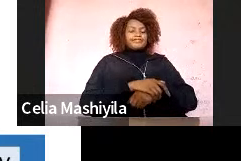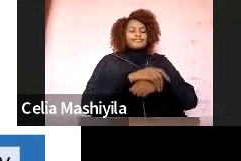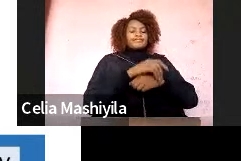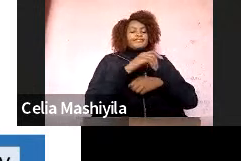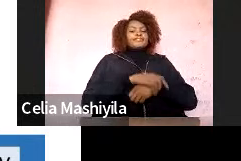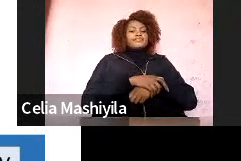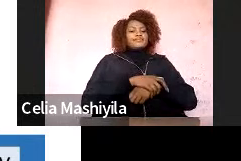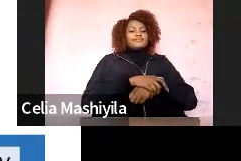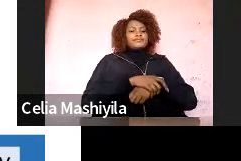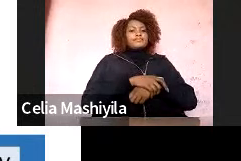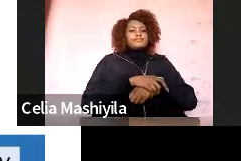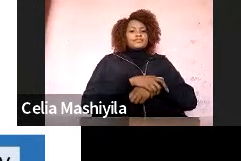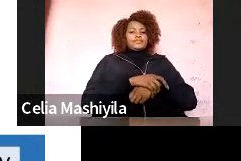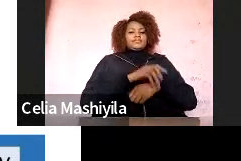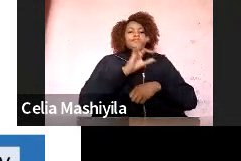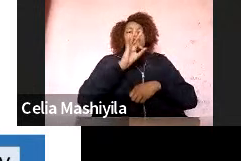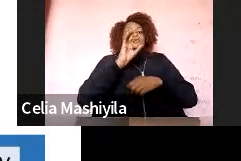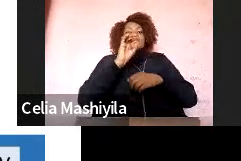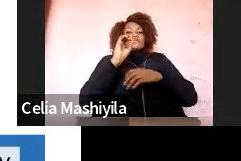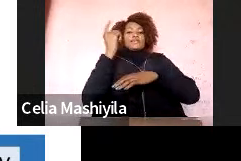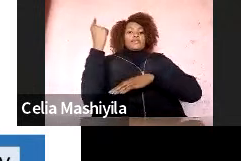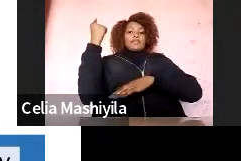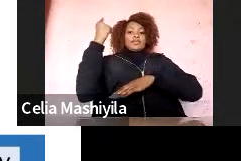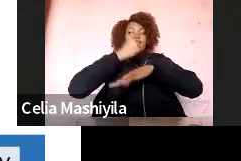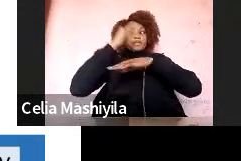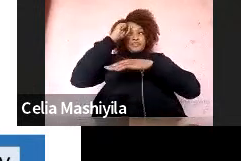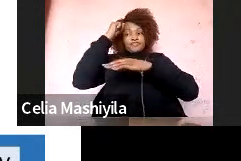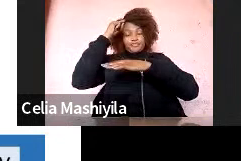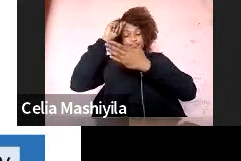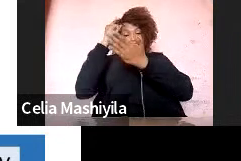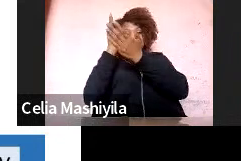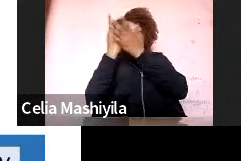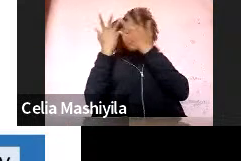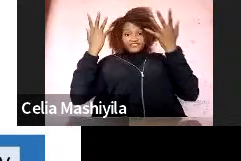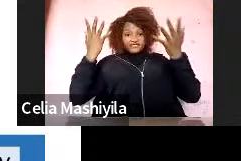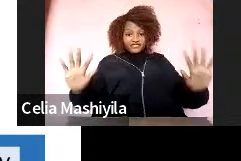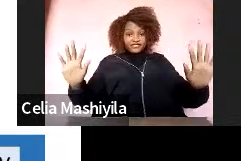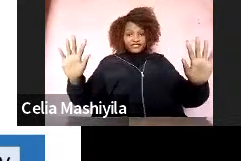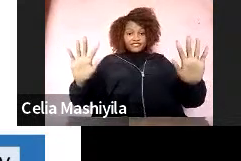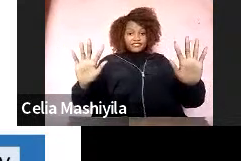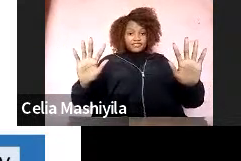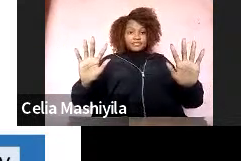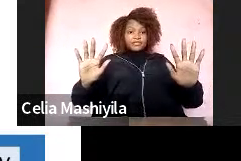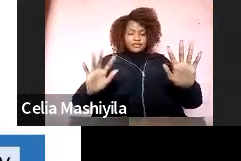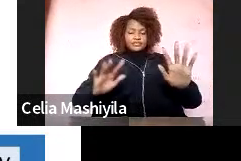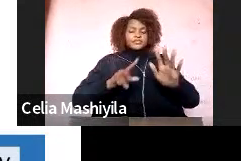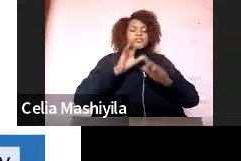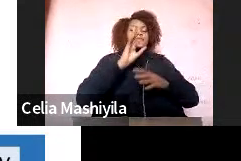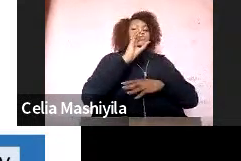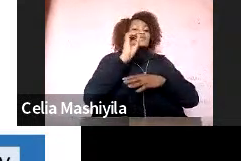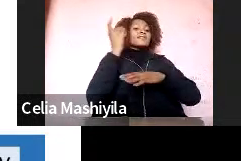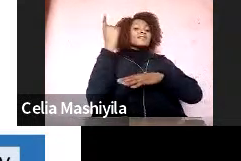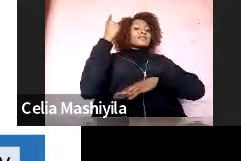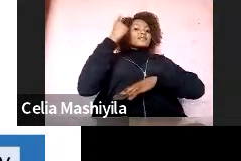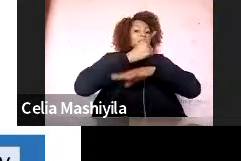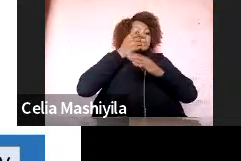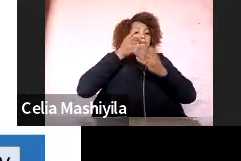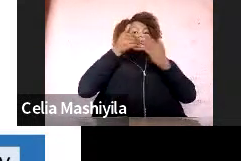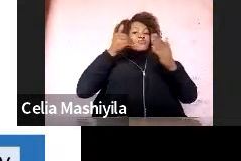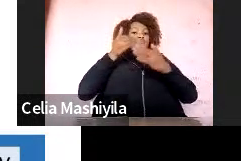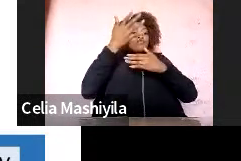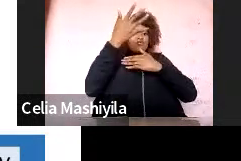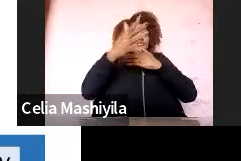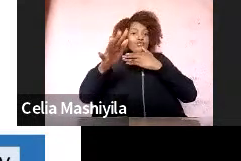the decision has been taken. When now you have been notified of that decision, within 30 days,